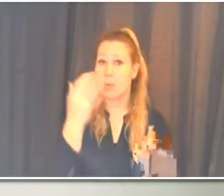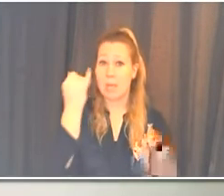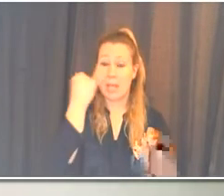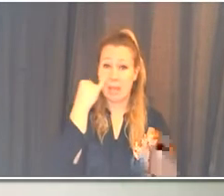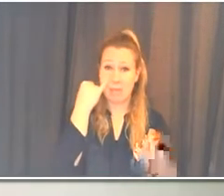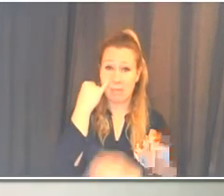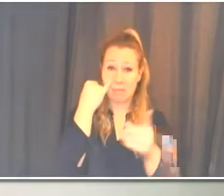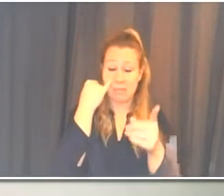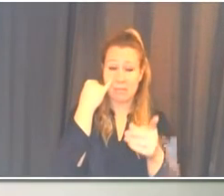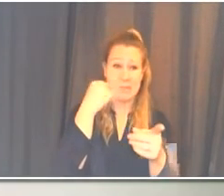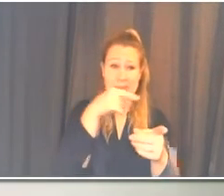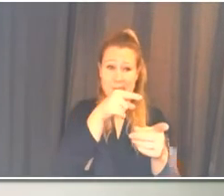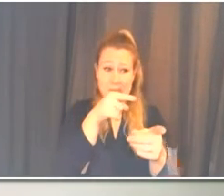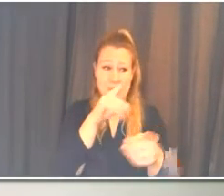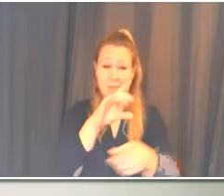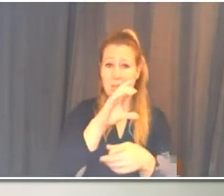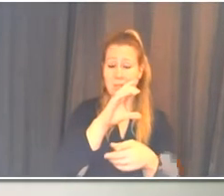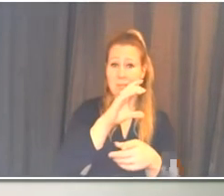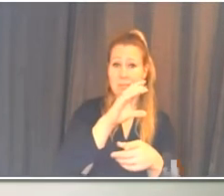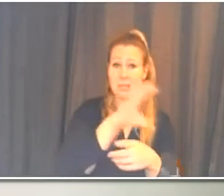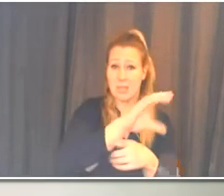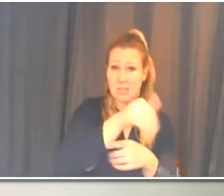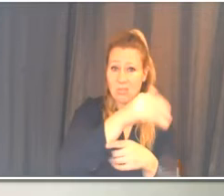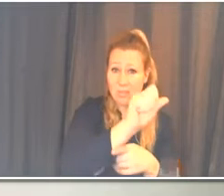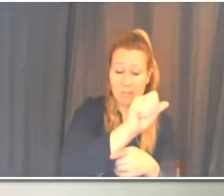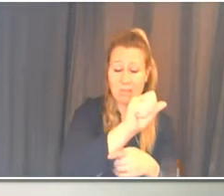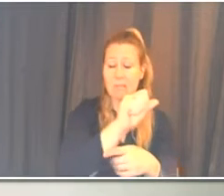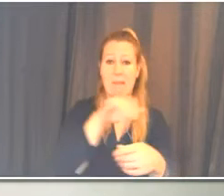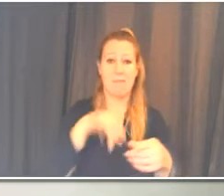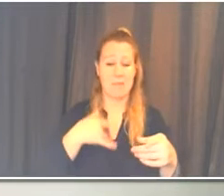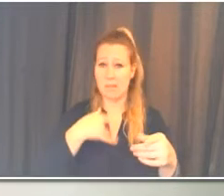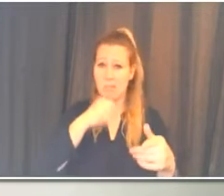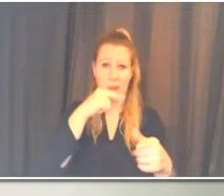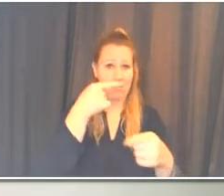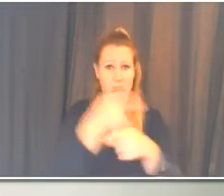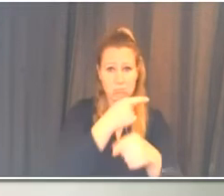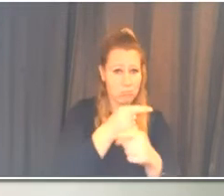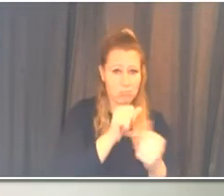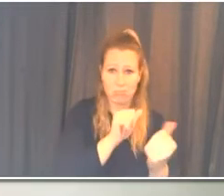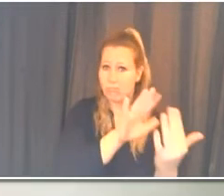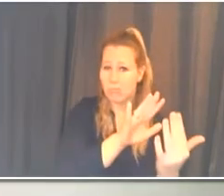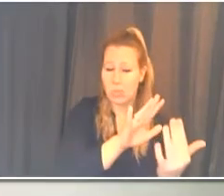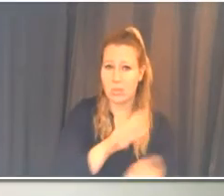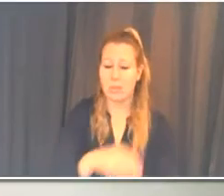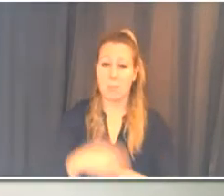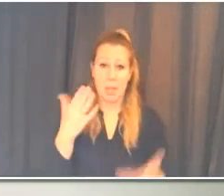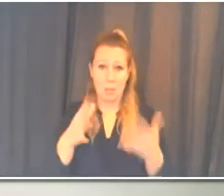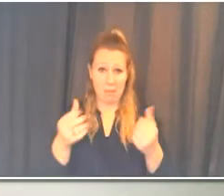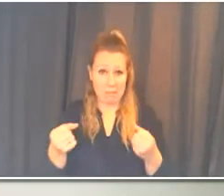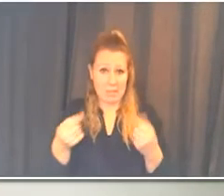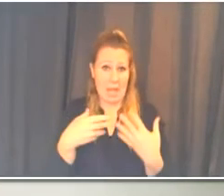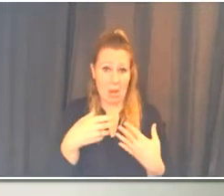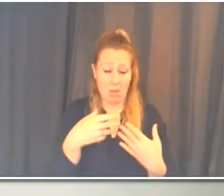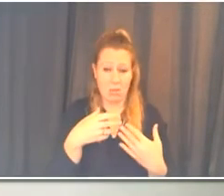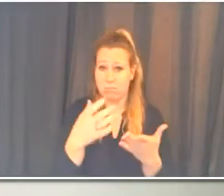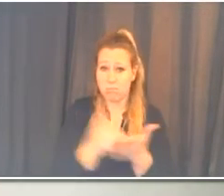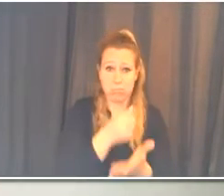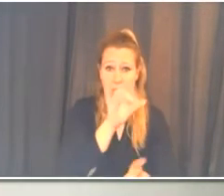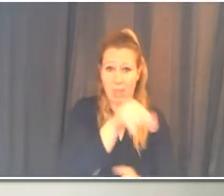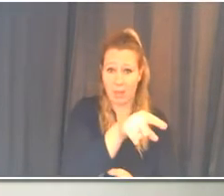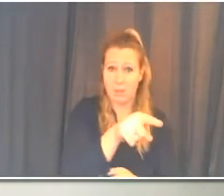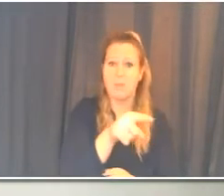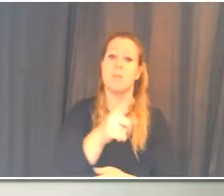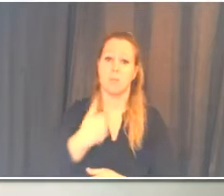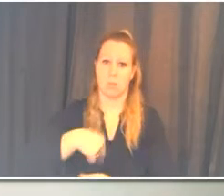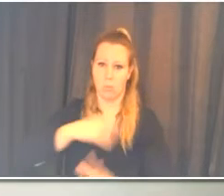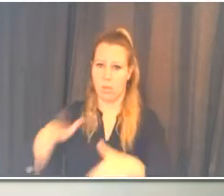insecurity especially during this time is often our credible Messengers and Community providers the people who are in our neighborhoods day in and day out